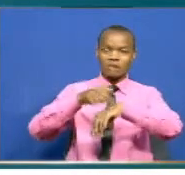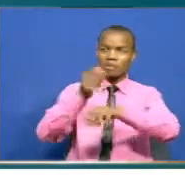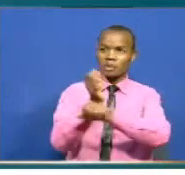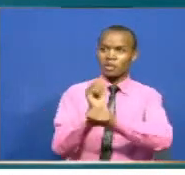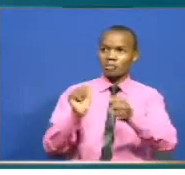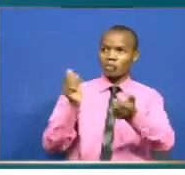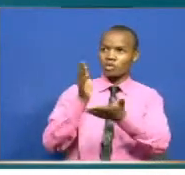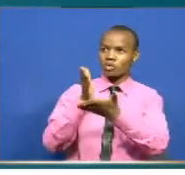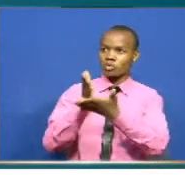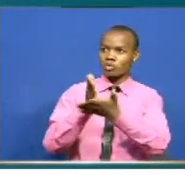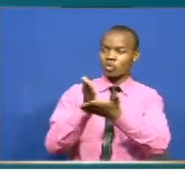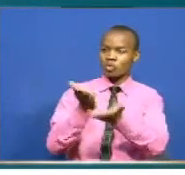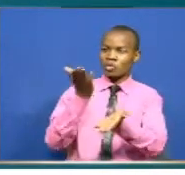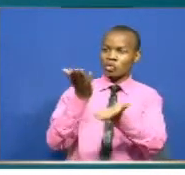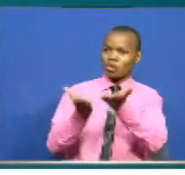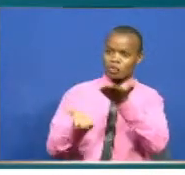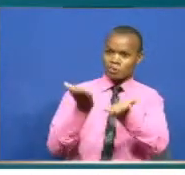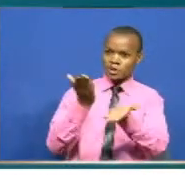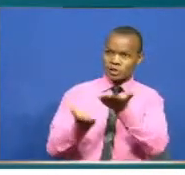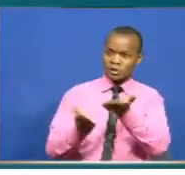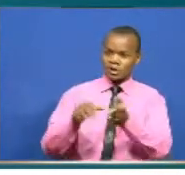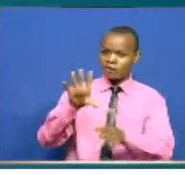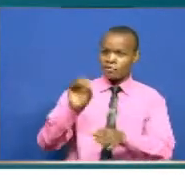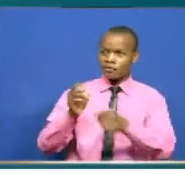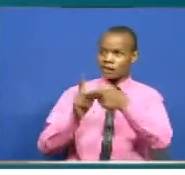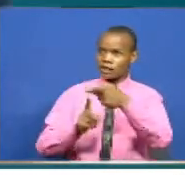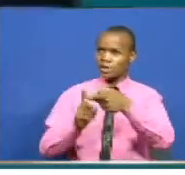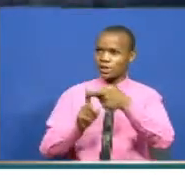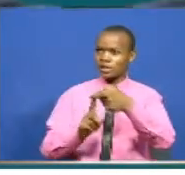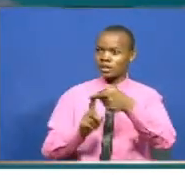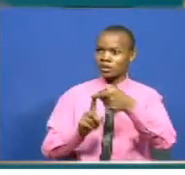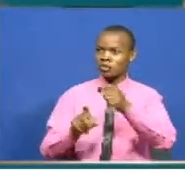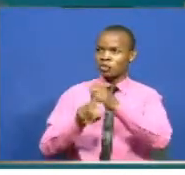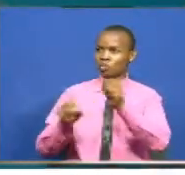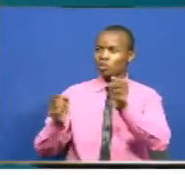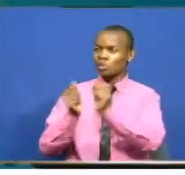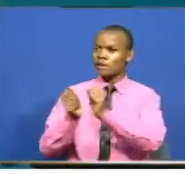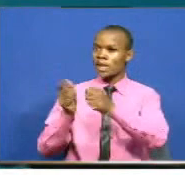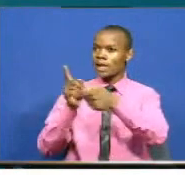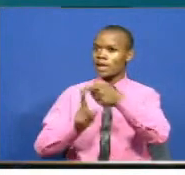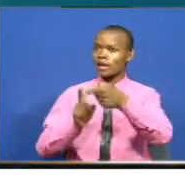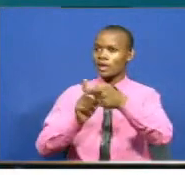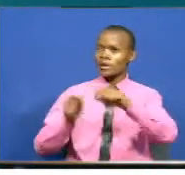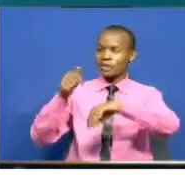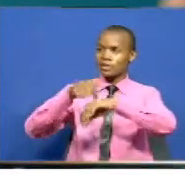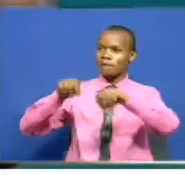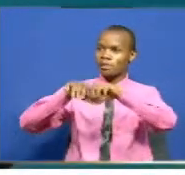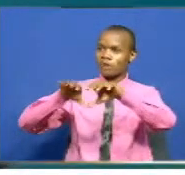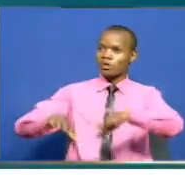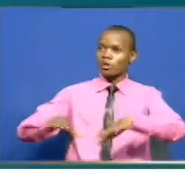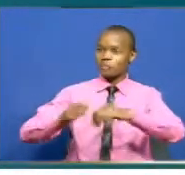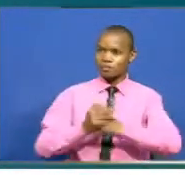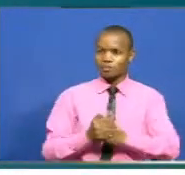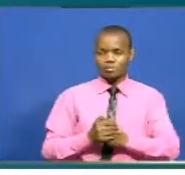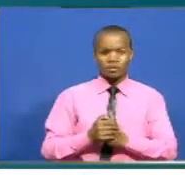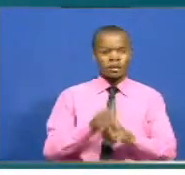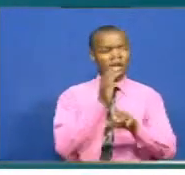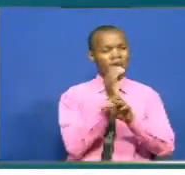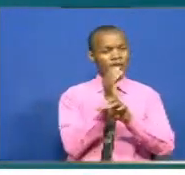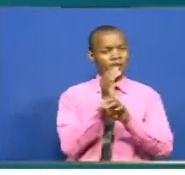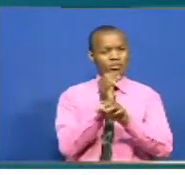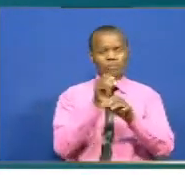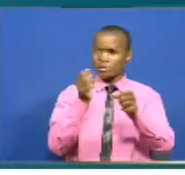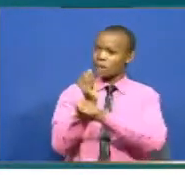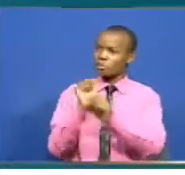make a comparison of 50 years to 10 years of devolution. Devolution, yeah. It is impossible.